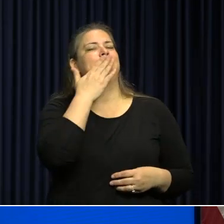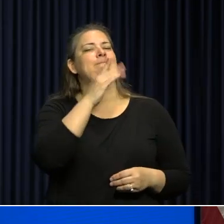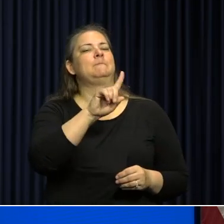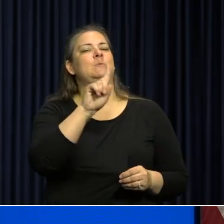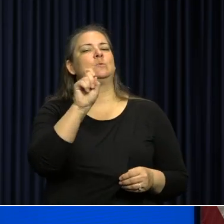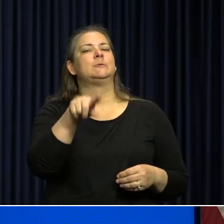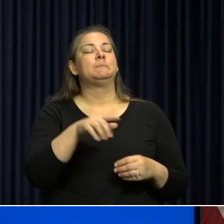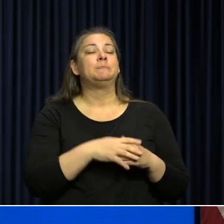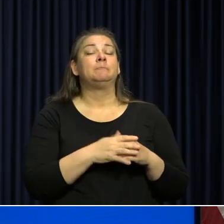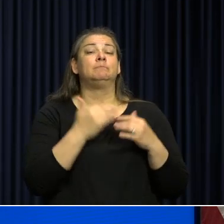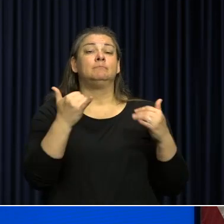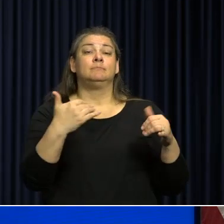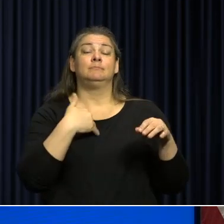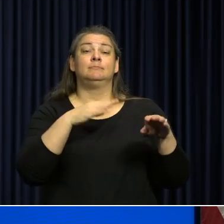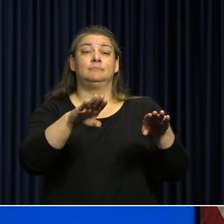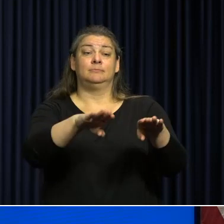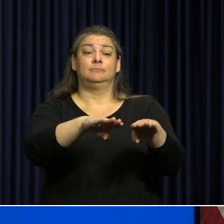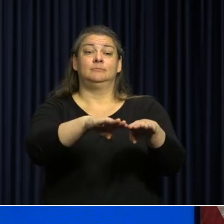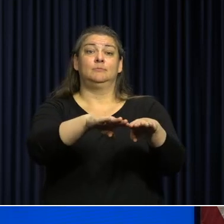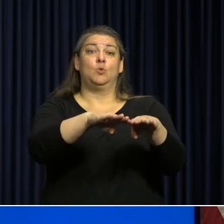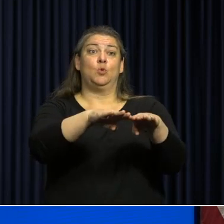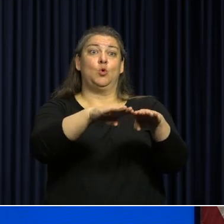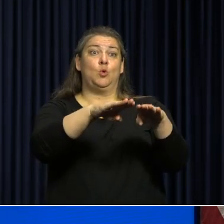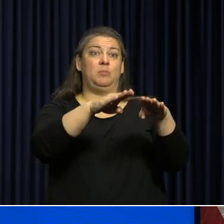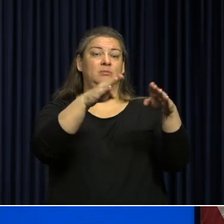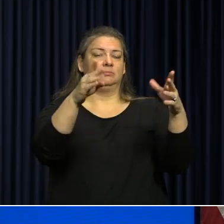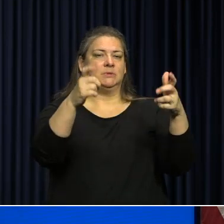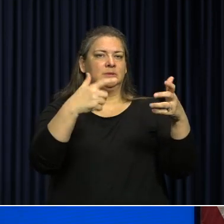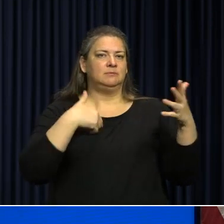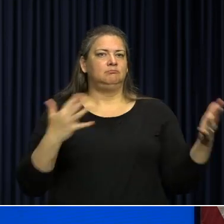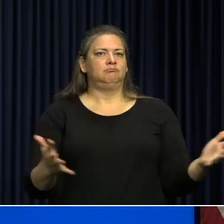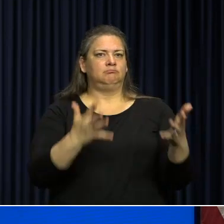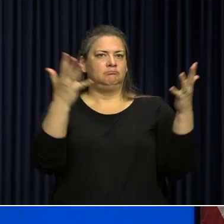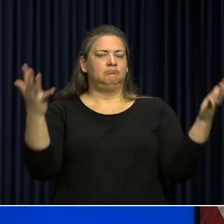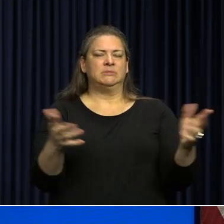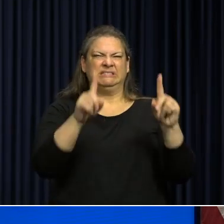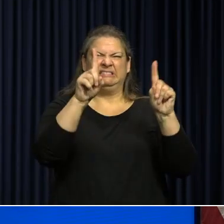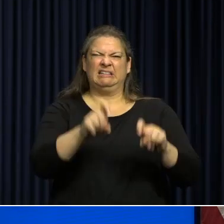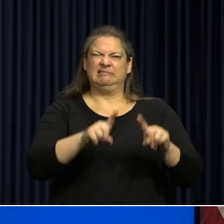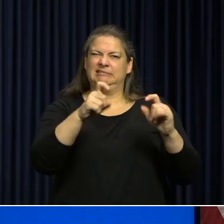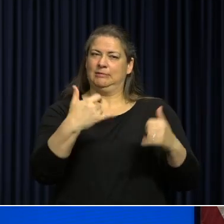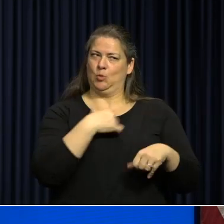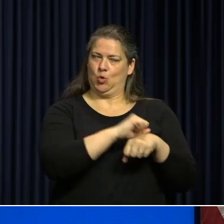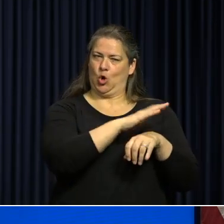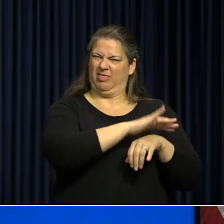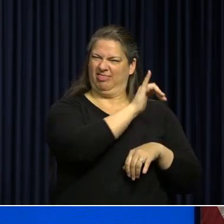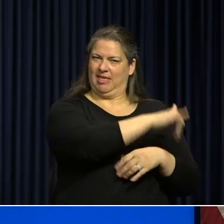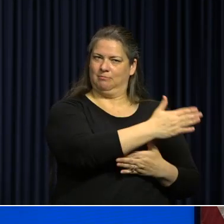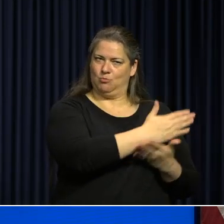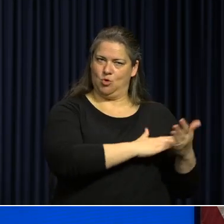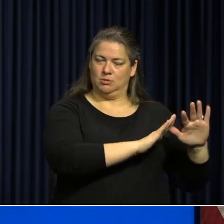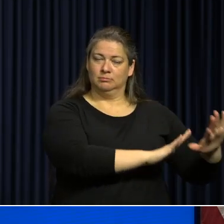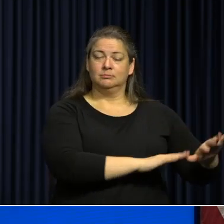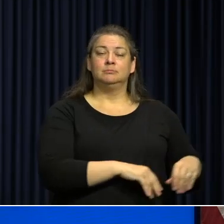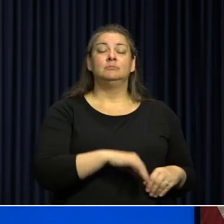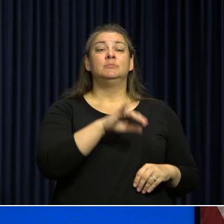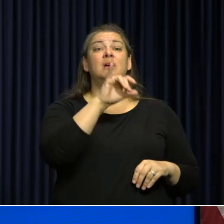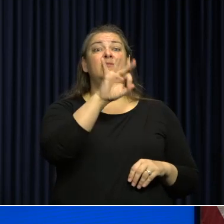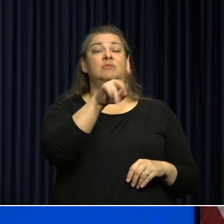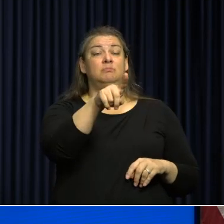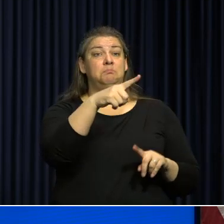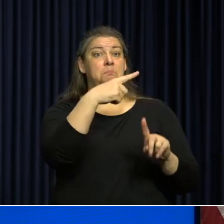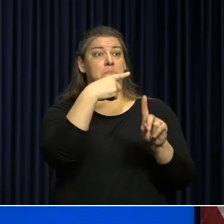to reopen, we're going to have robust testing, which we're working on. And then when someone tests